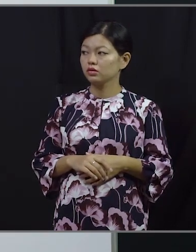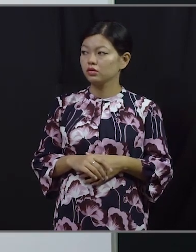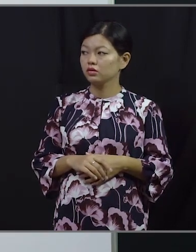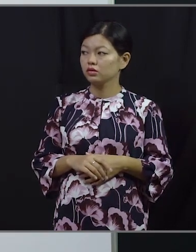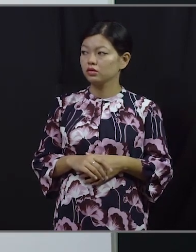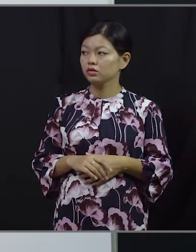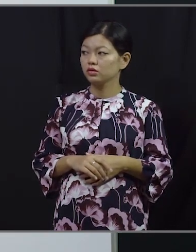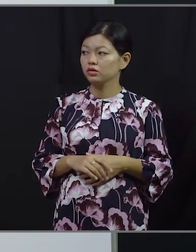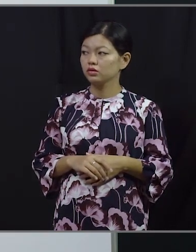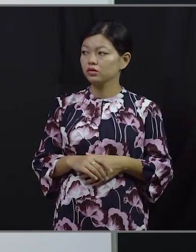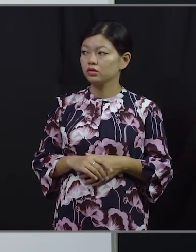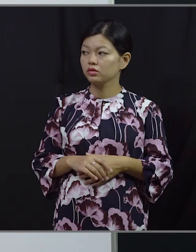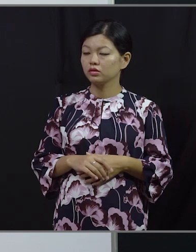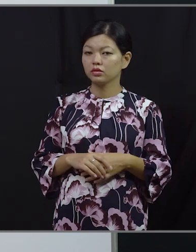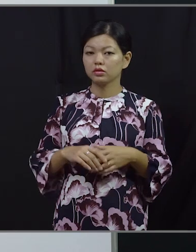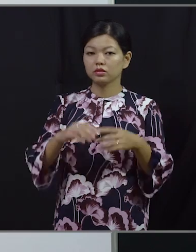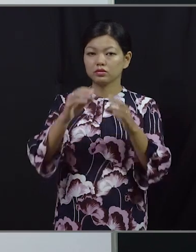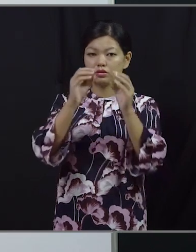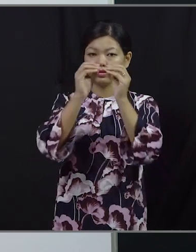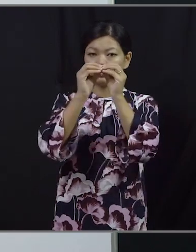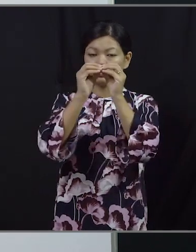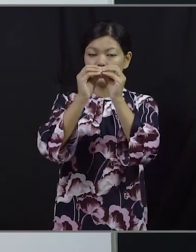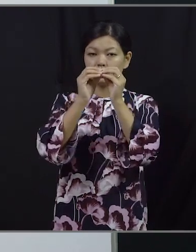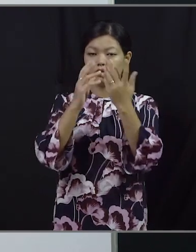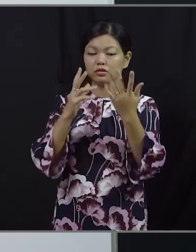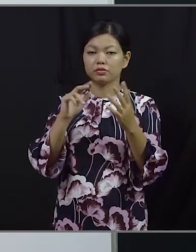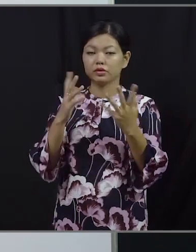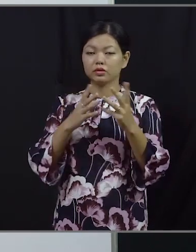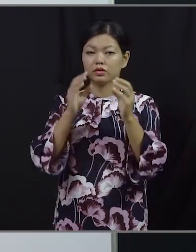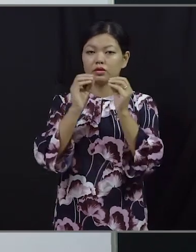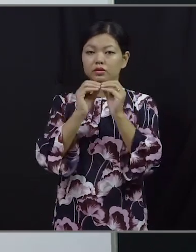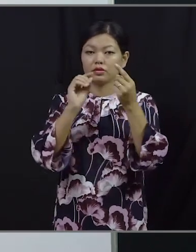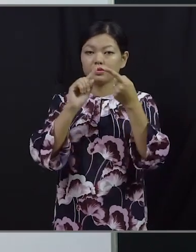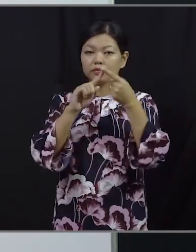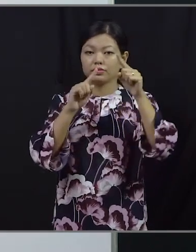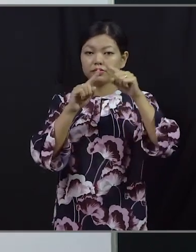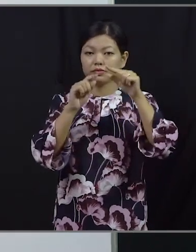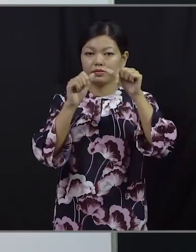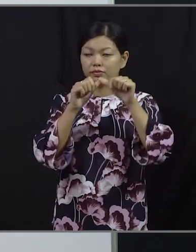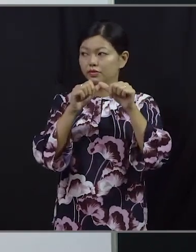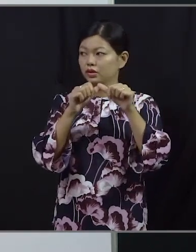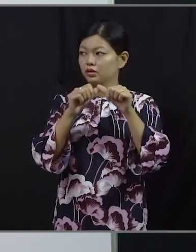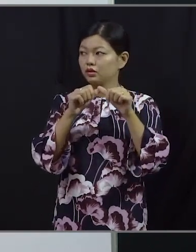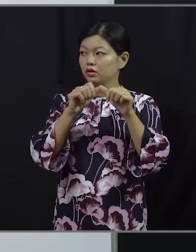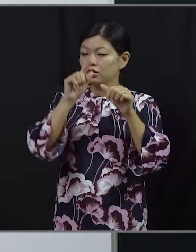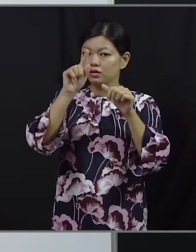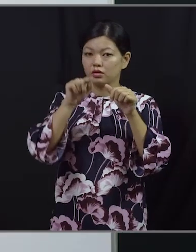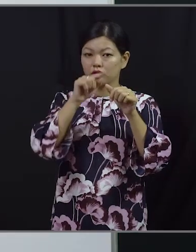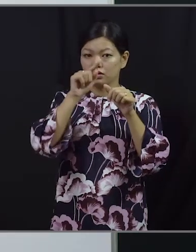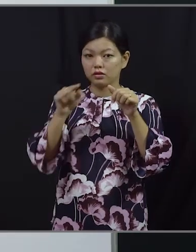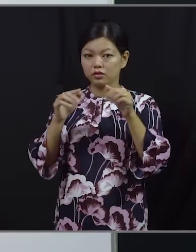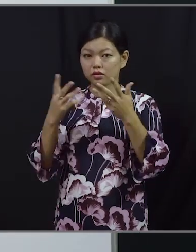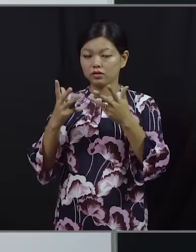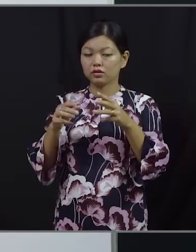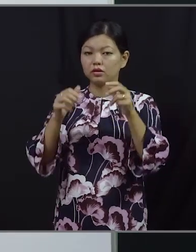This angle be beta, and say this angle be alpha. Is it clear? Okay, now look here. So for the simple microscope,